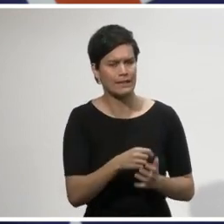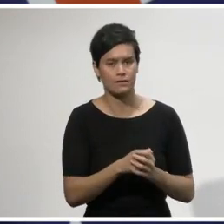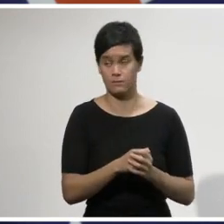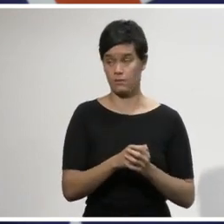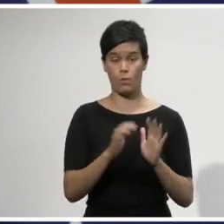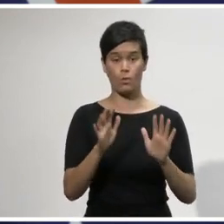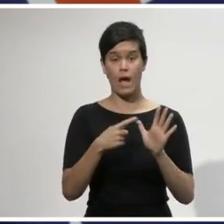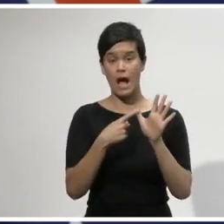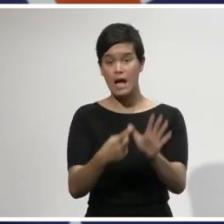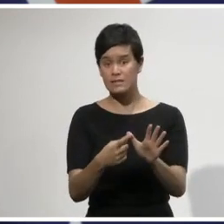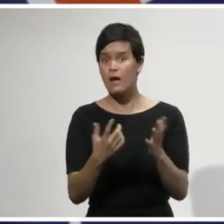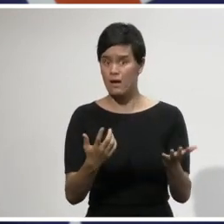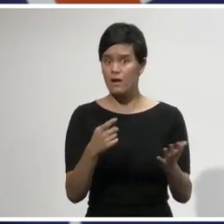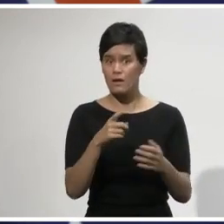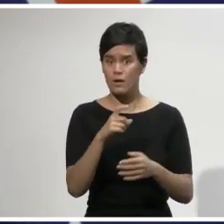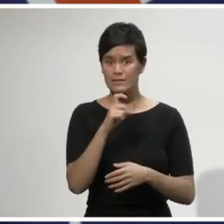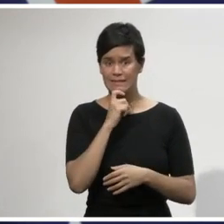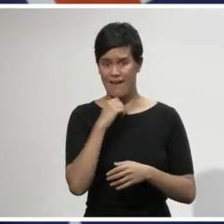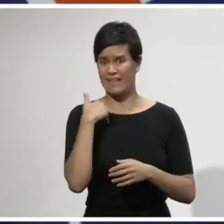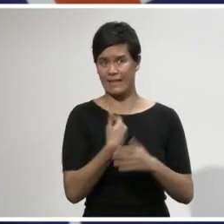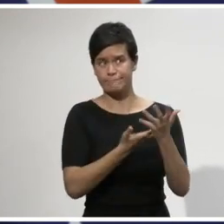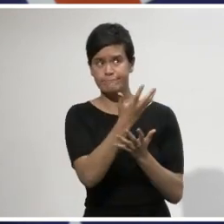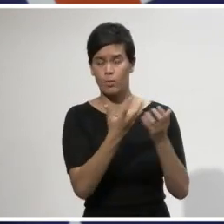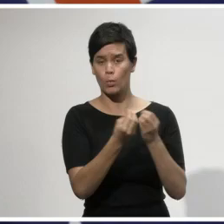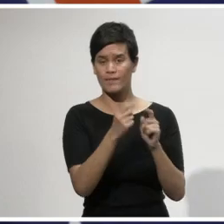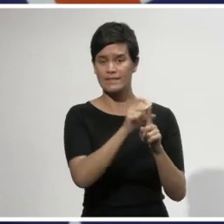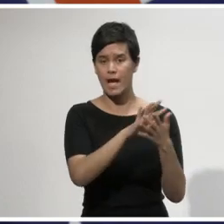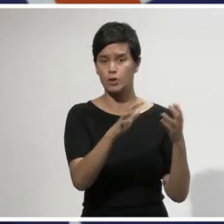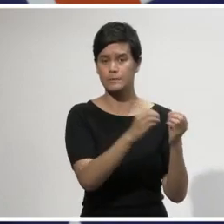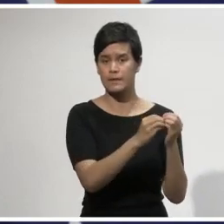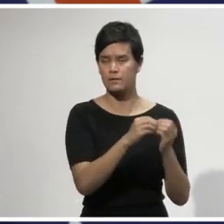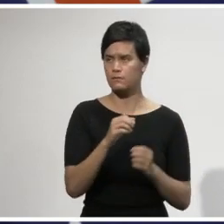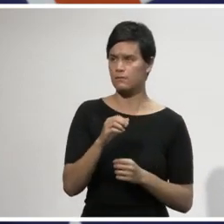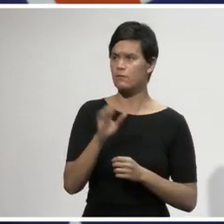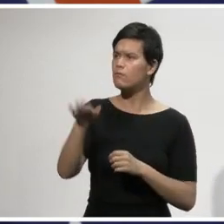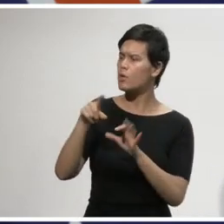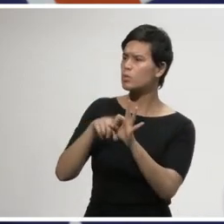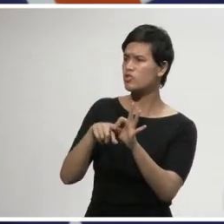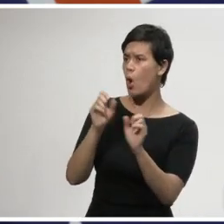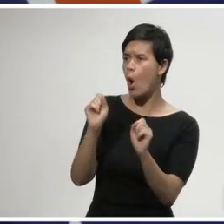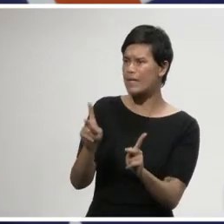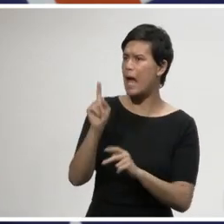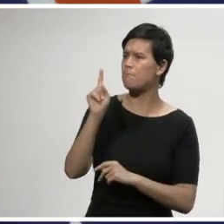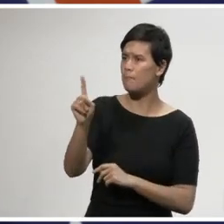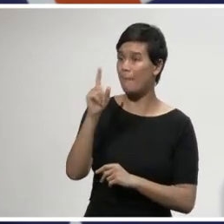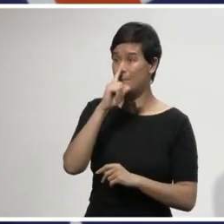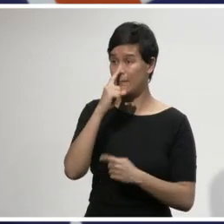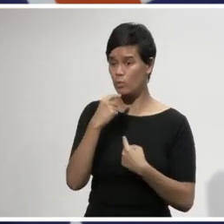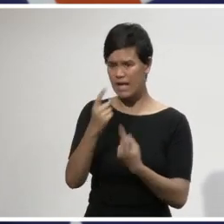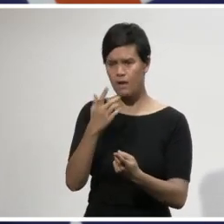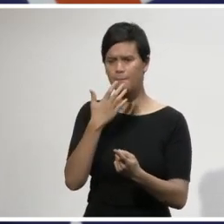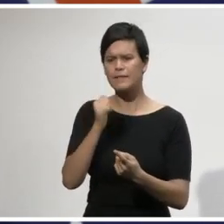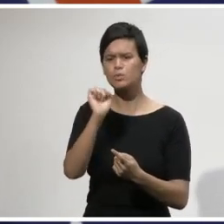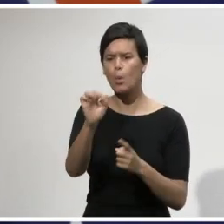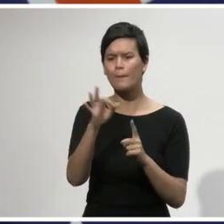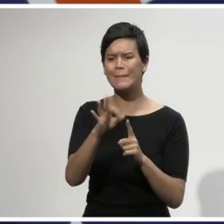hospital staff should be discussing with their DHB. So what would your advice be if someone, like we've had reports of people being told to take it off, so if they are being told to take it off,